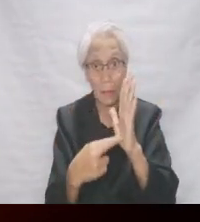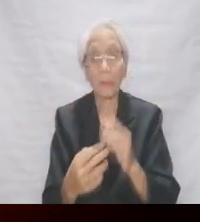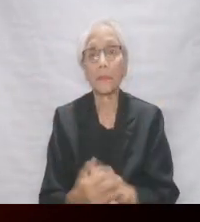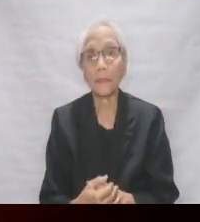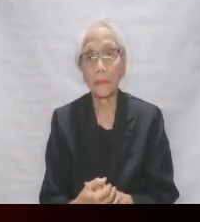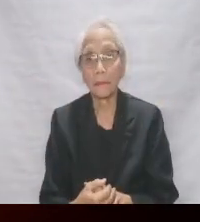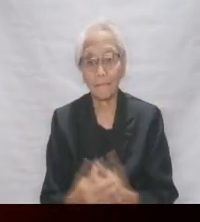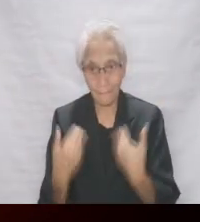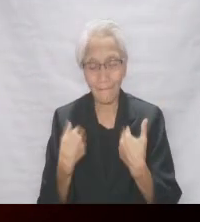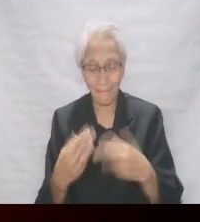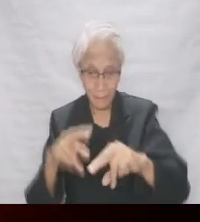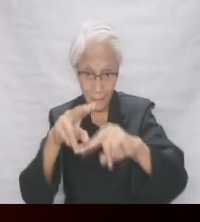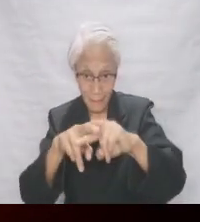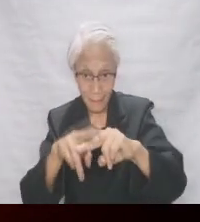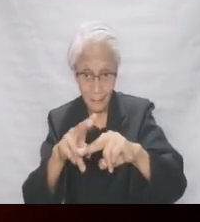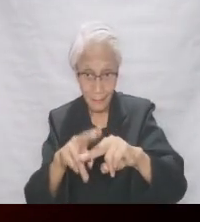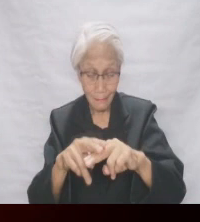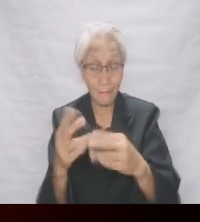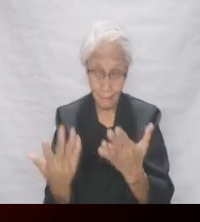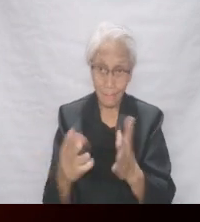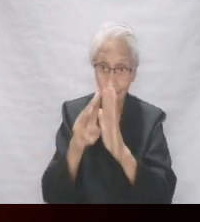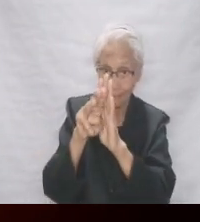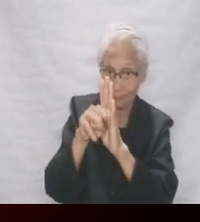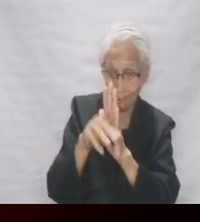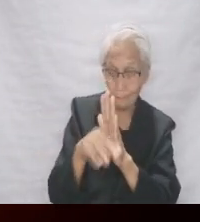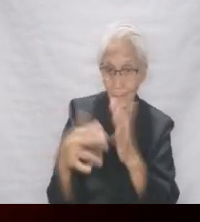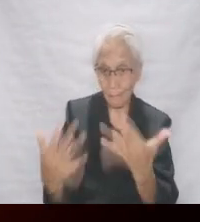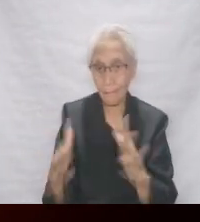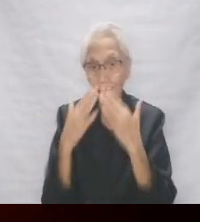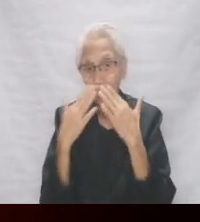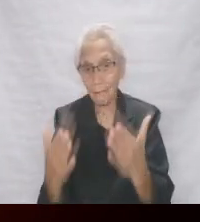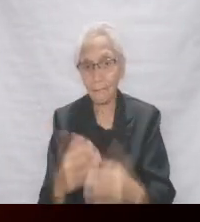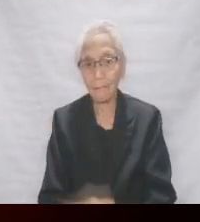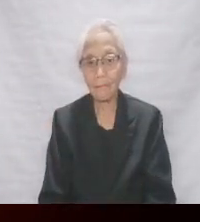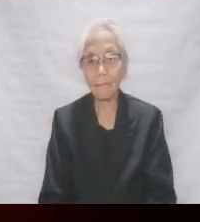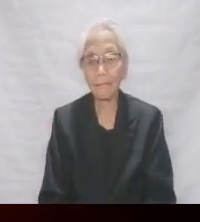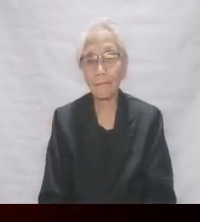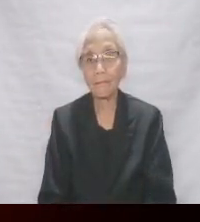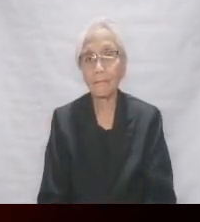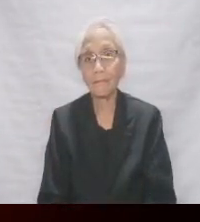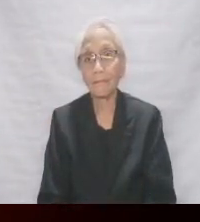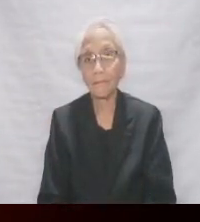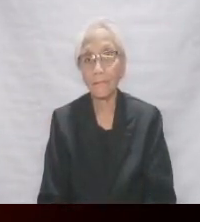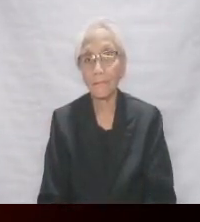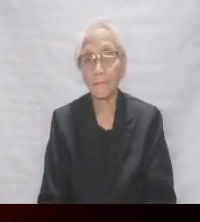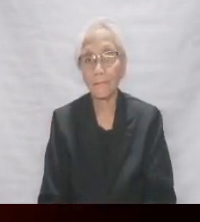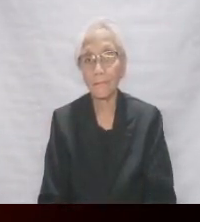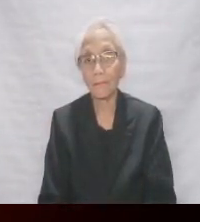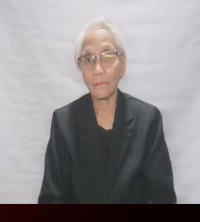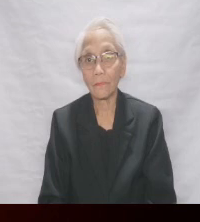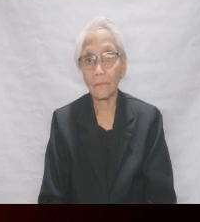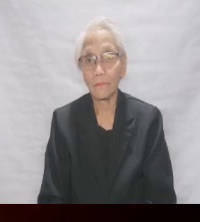who doesn't know the rules. For a noon appointment. Have a seat, and they'll be out in just a couple minutes. Great, Thanks so much.